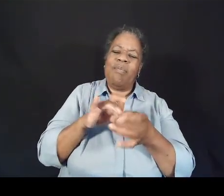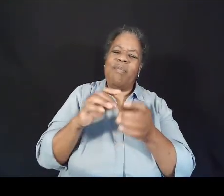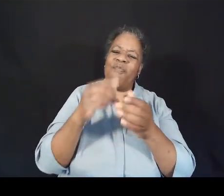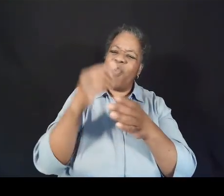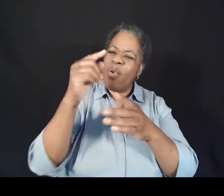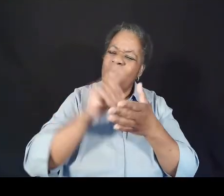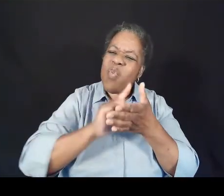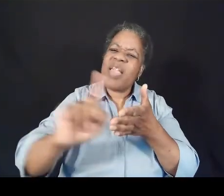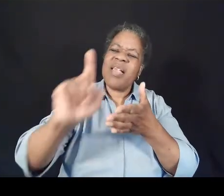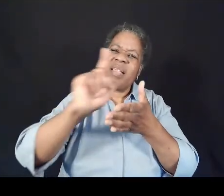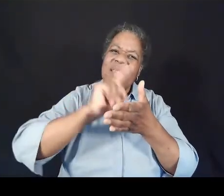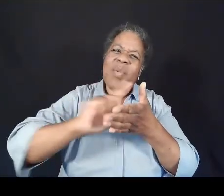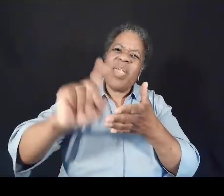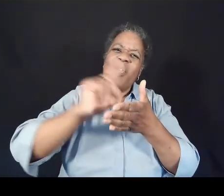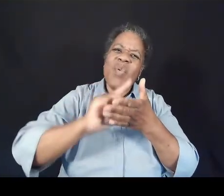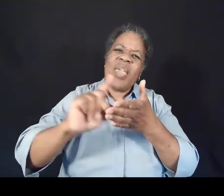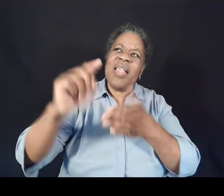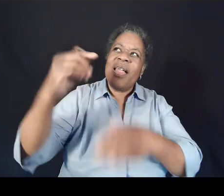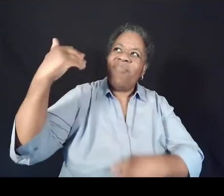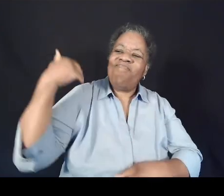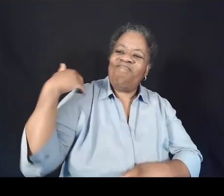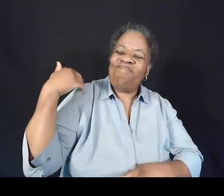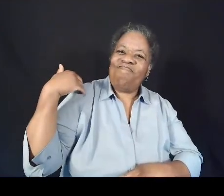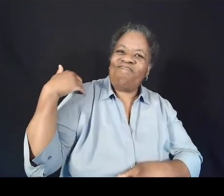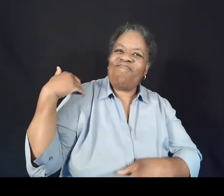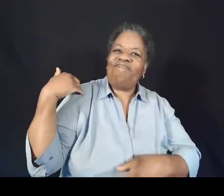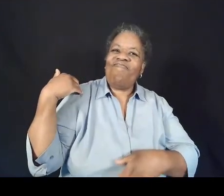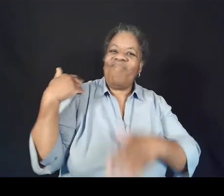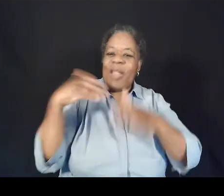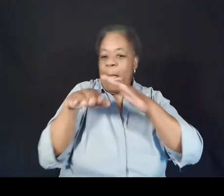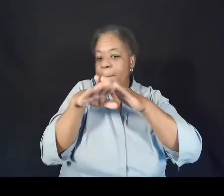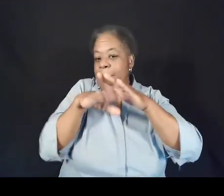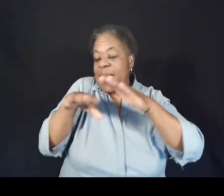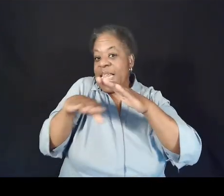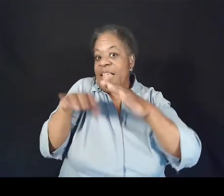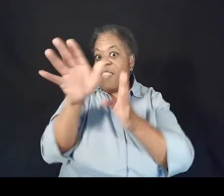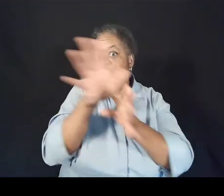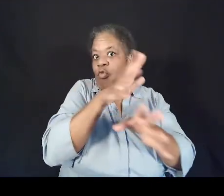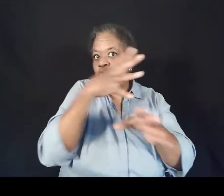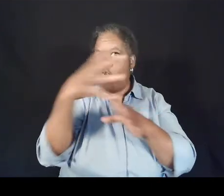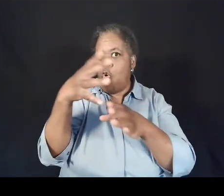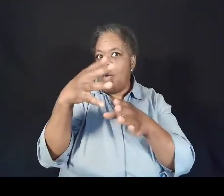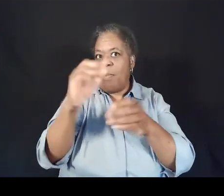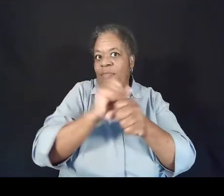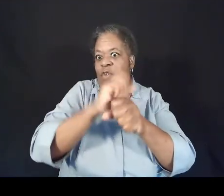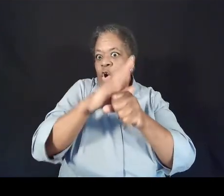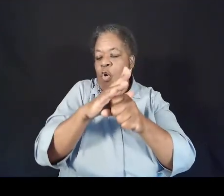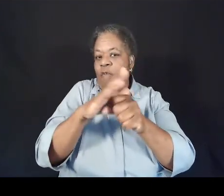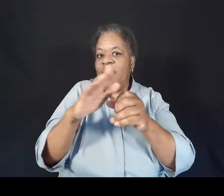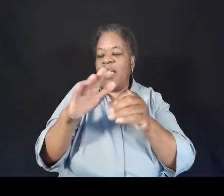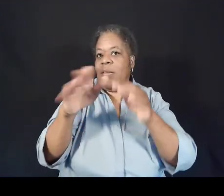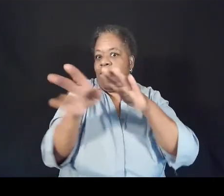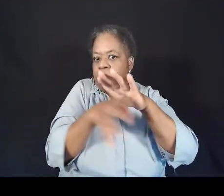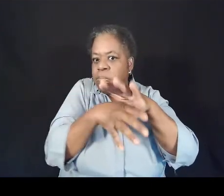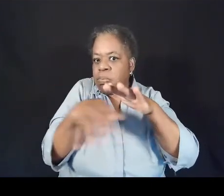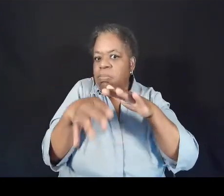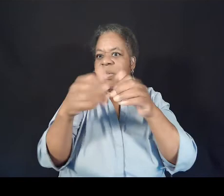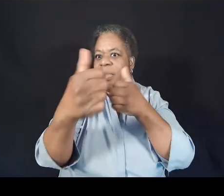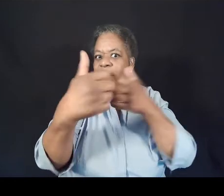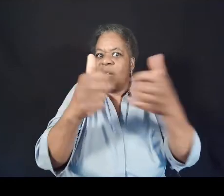It reminded me that beneath the surface of the storm we were living through, there was wisdom to be